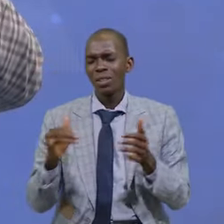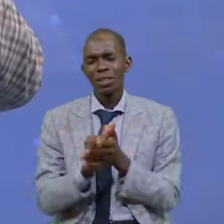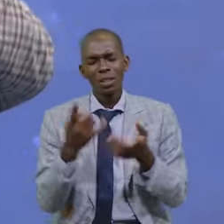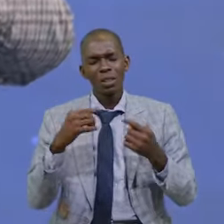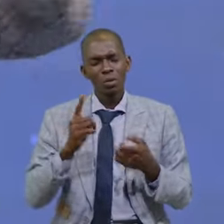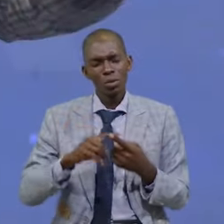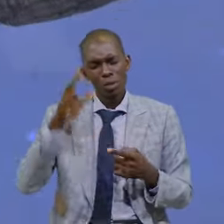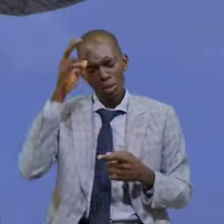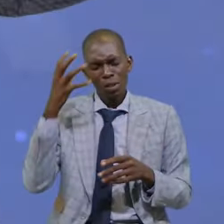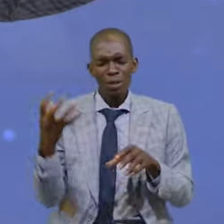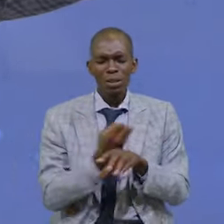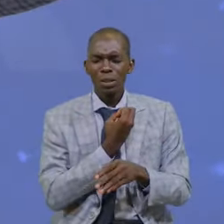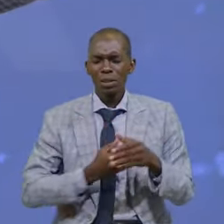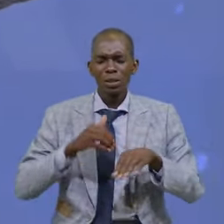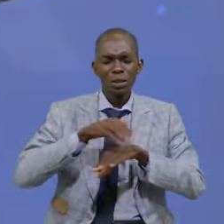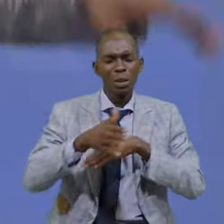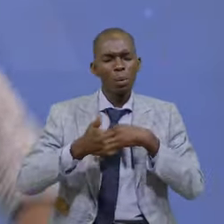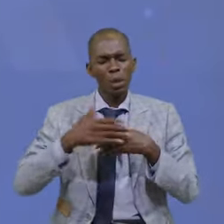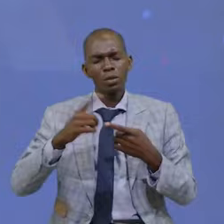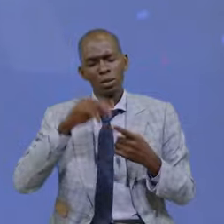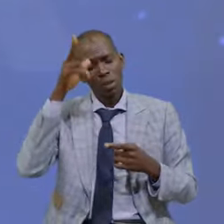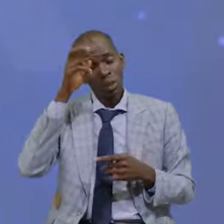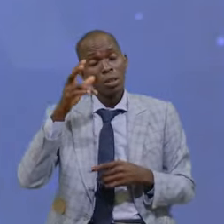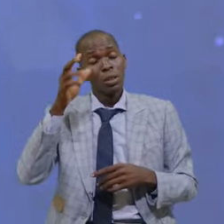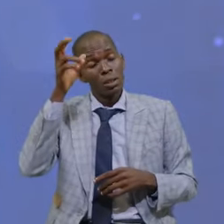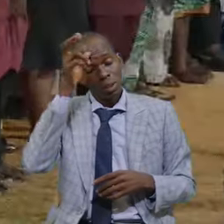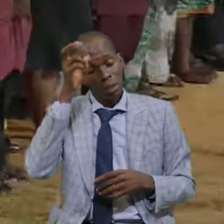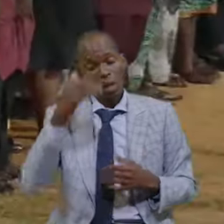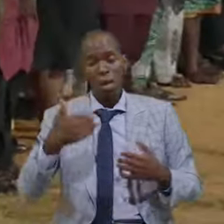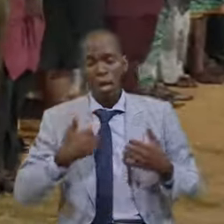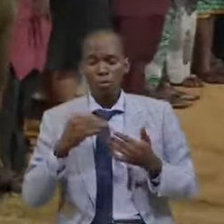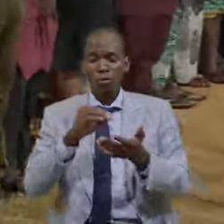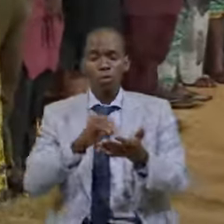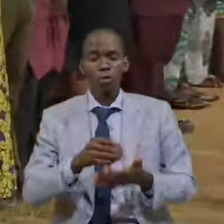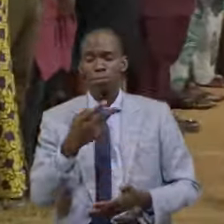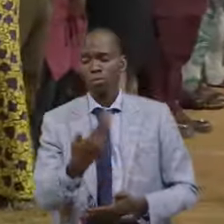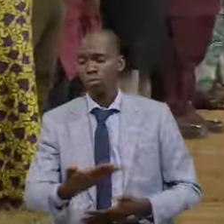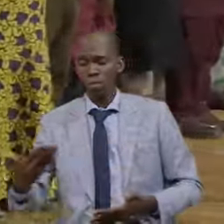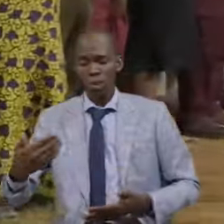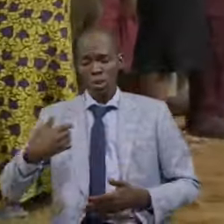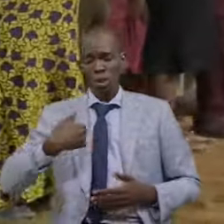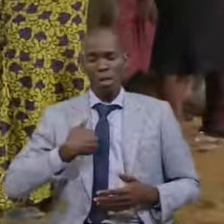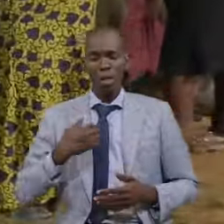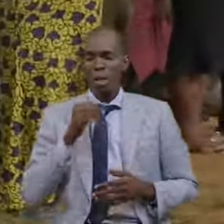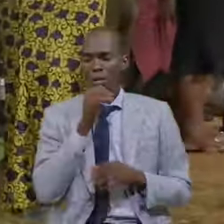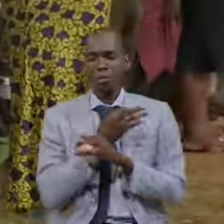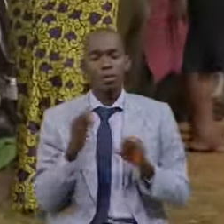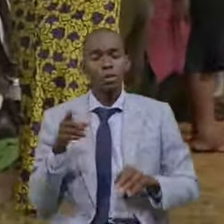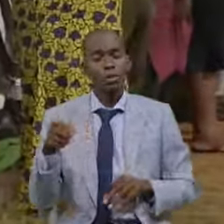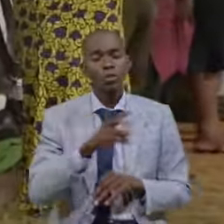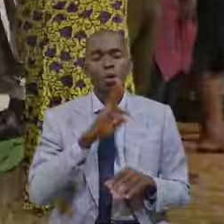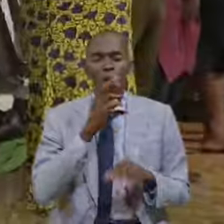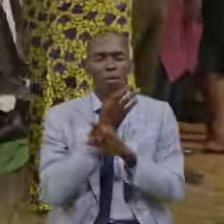to him. Satan, have your property. I am free. You are free